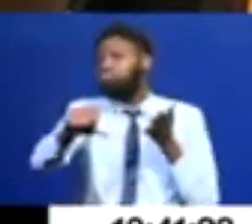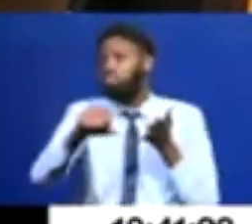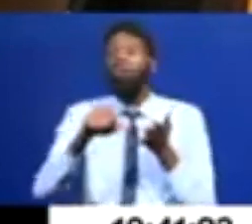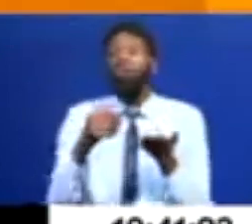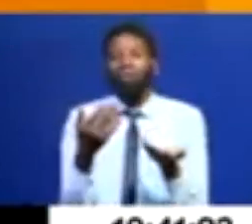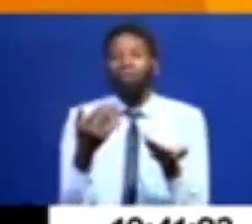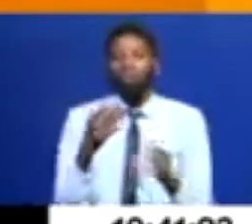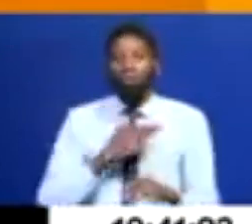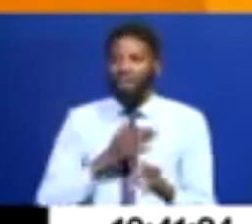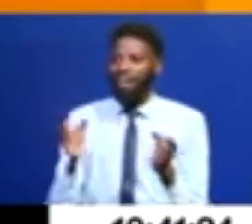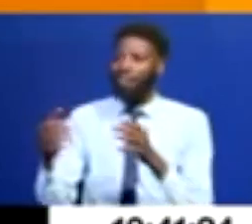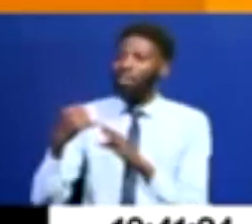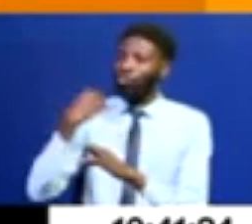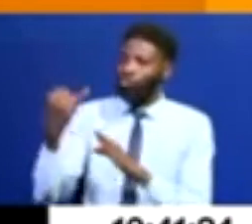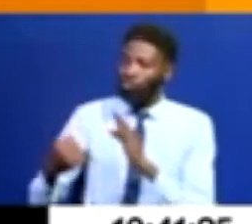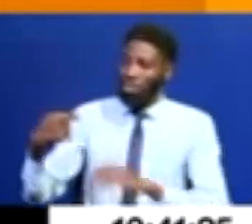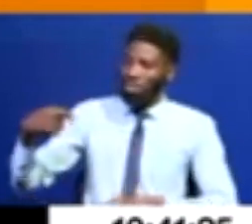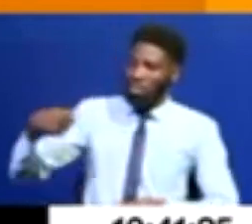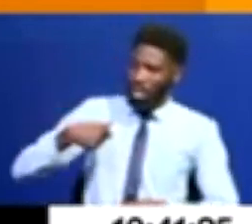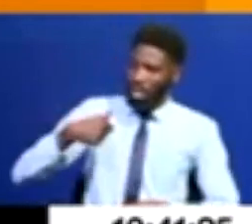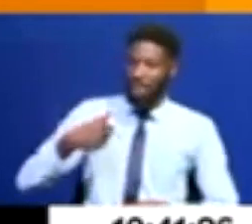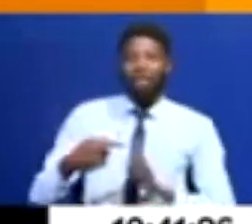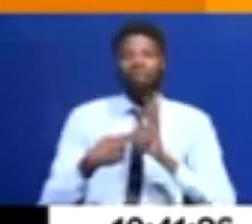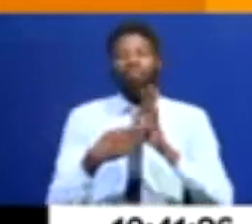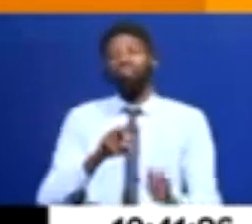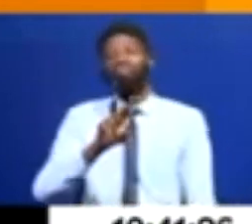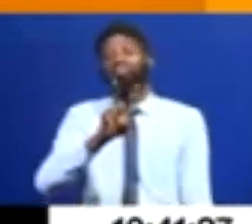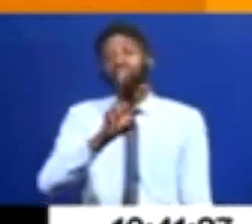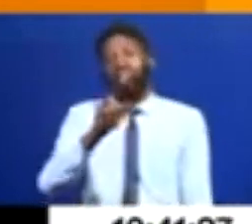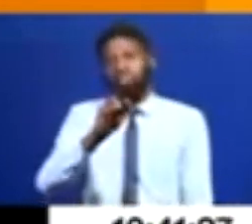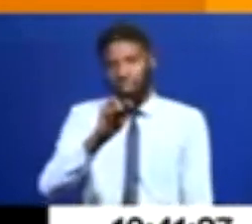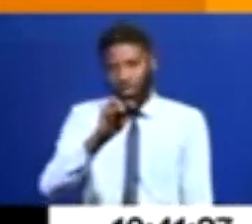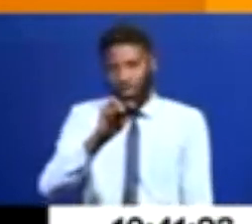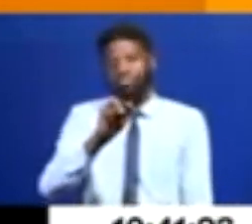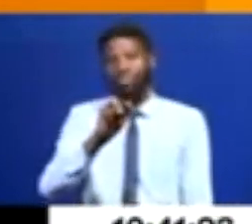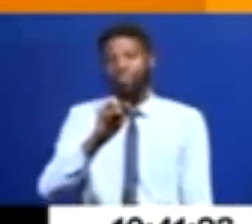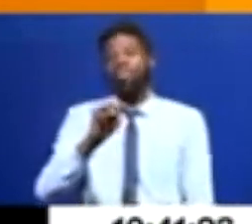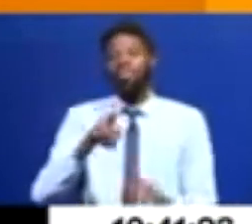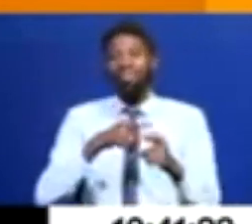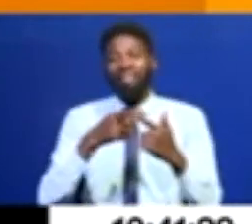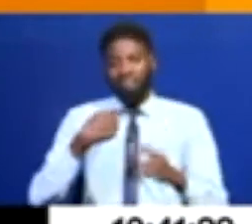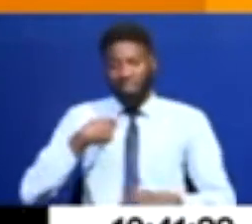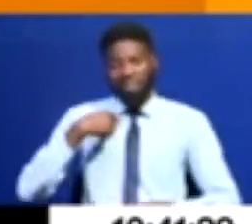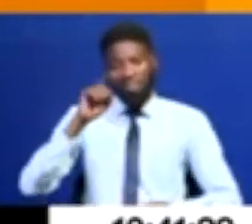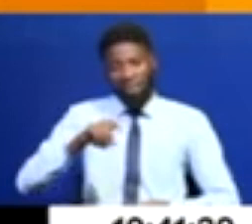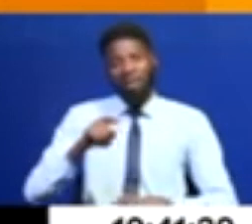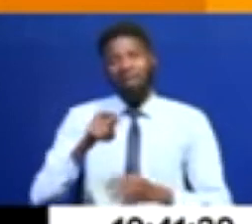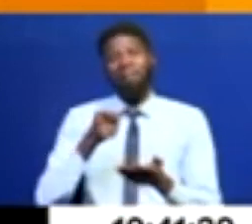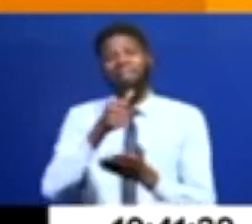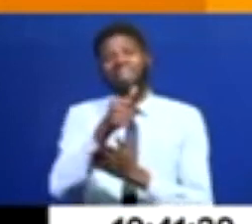insurer, let's say to the tune of 2 million shillings for the car, and then I have to pay 16%, which comes